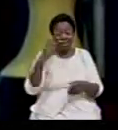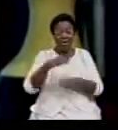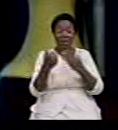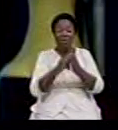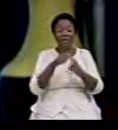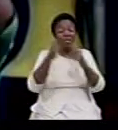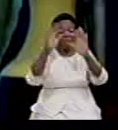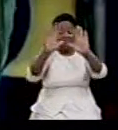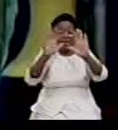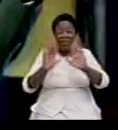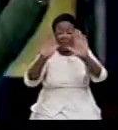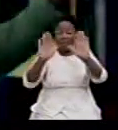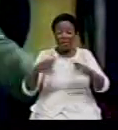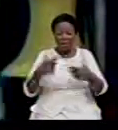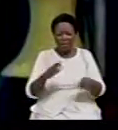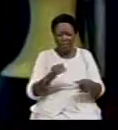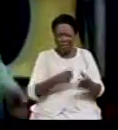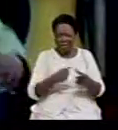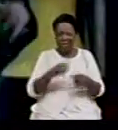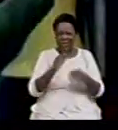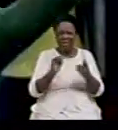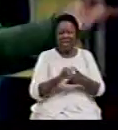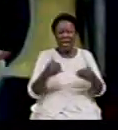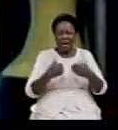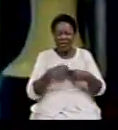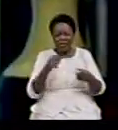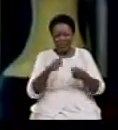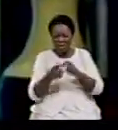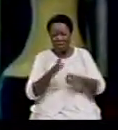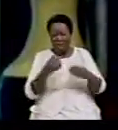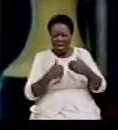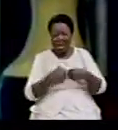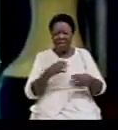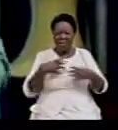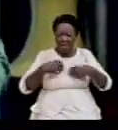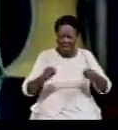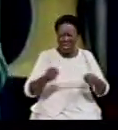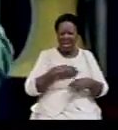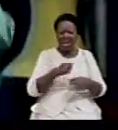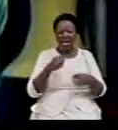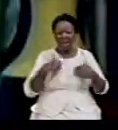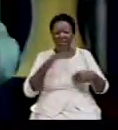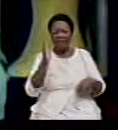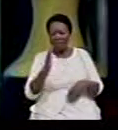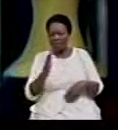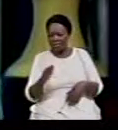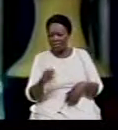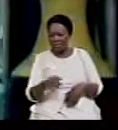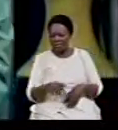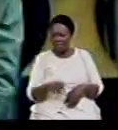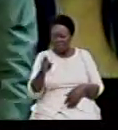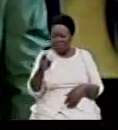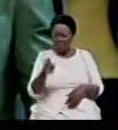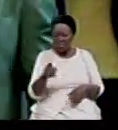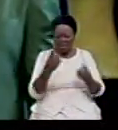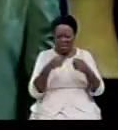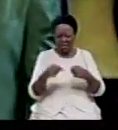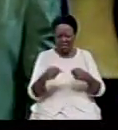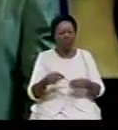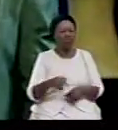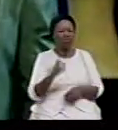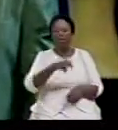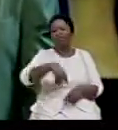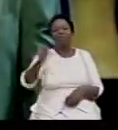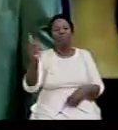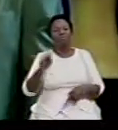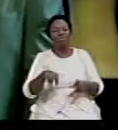have walked. And even those who have hunched back, God has removed. Didn't you hear the testimony? Go. My pastor